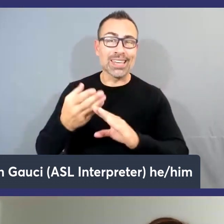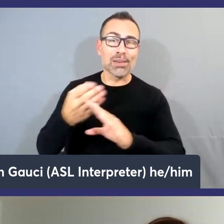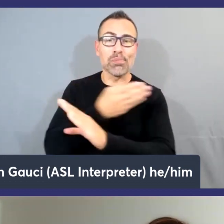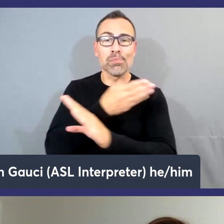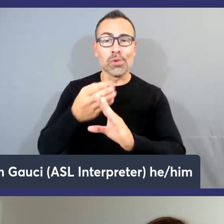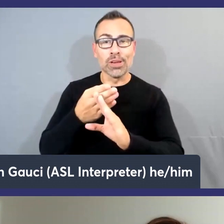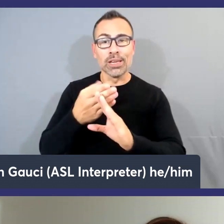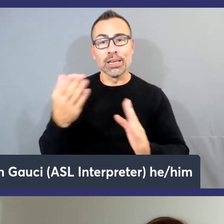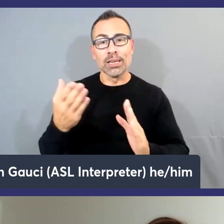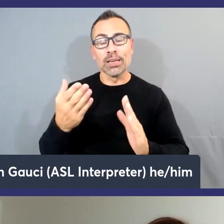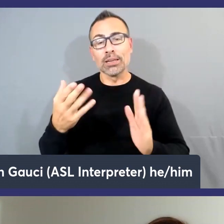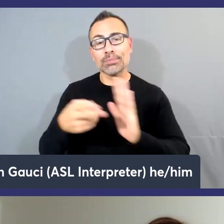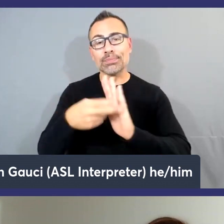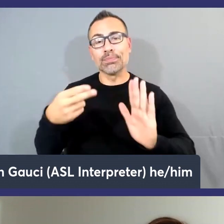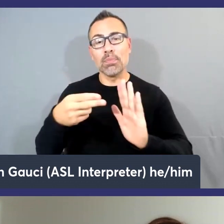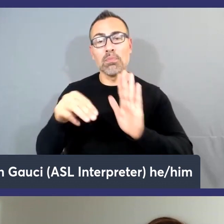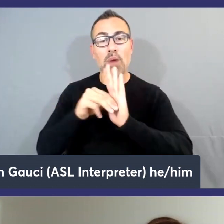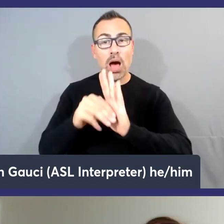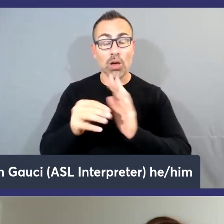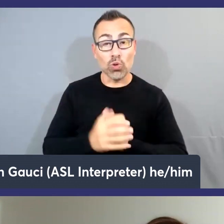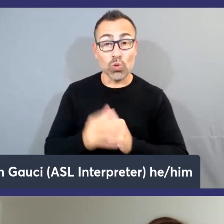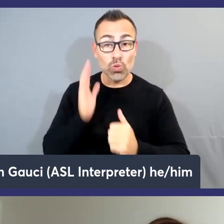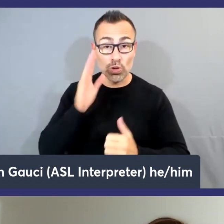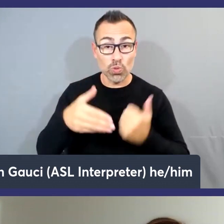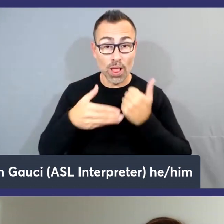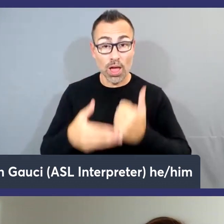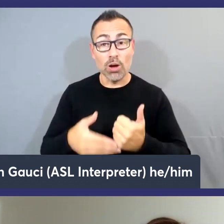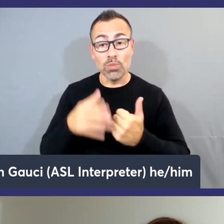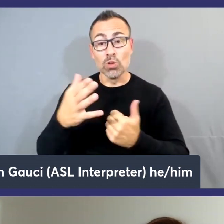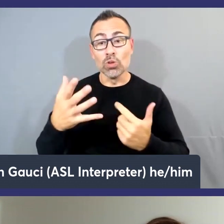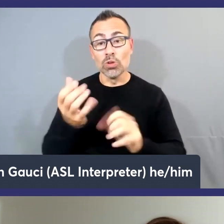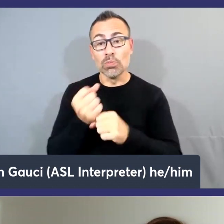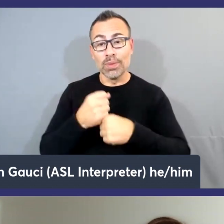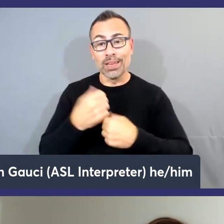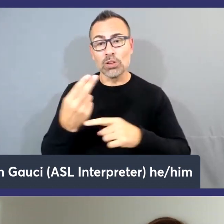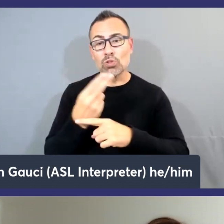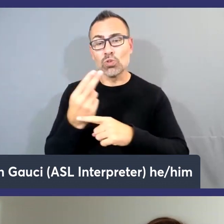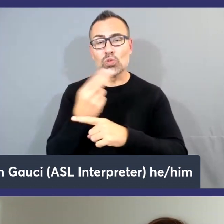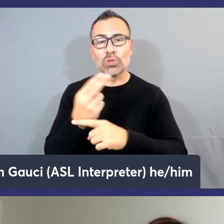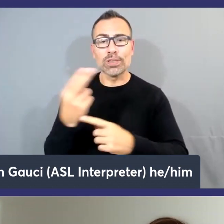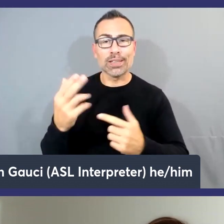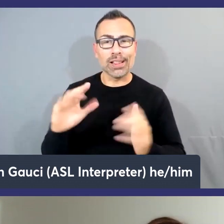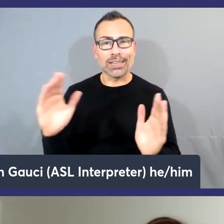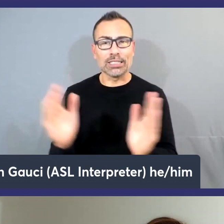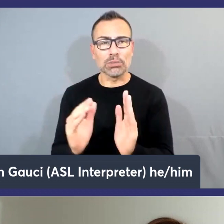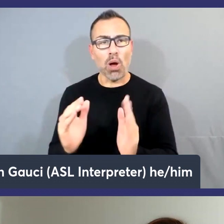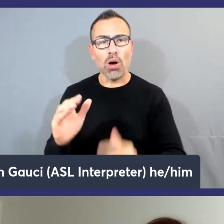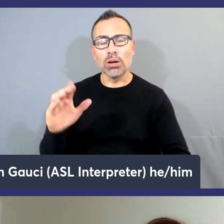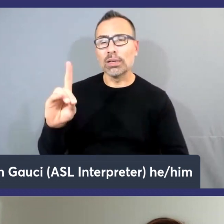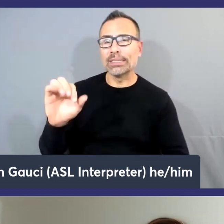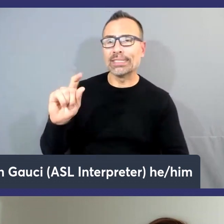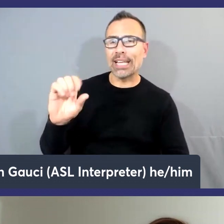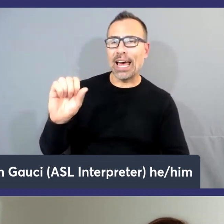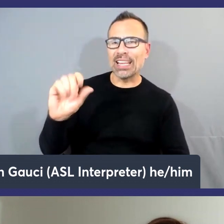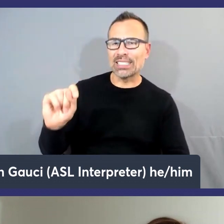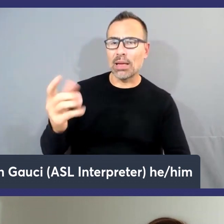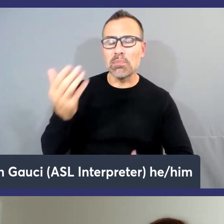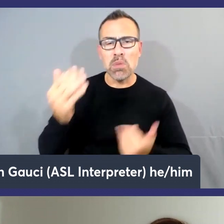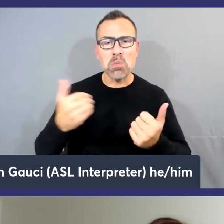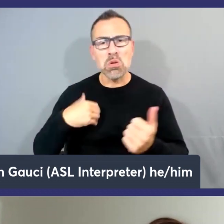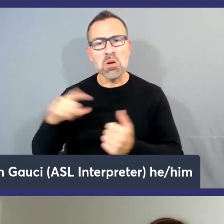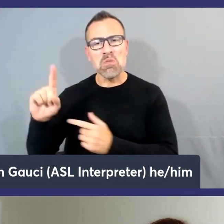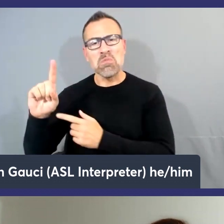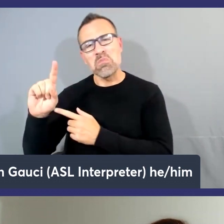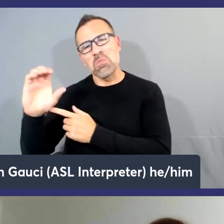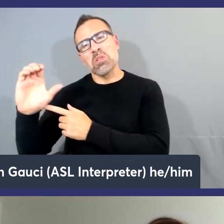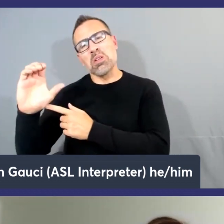models help you create a model even with a very small data set. So let's say you have only 100 images or thousands of images,